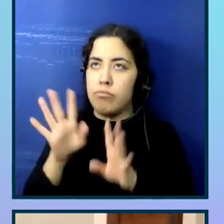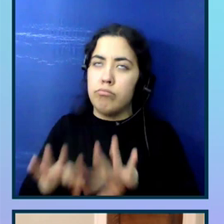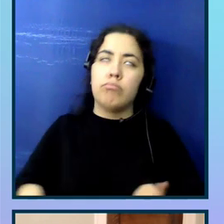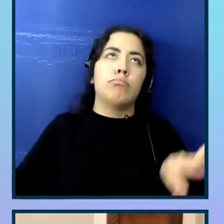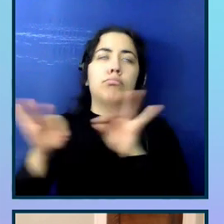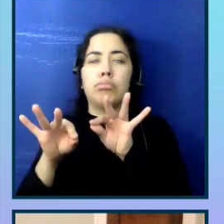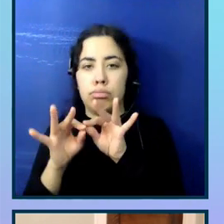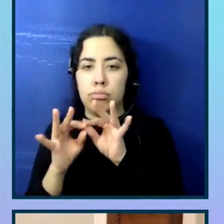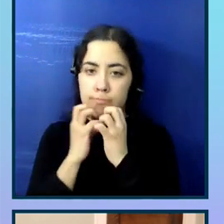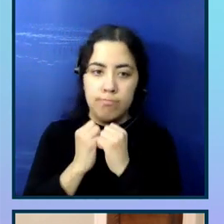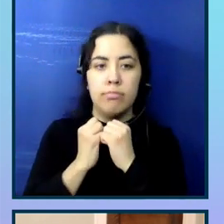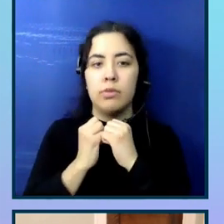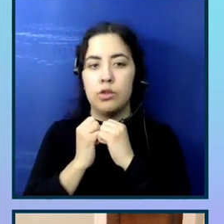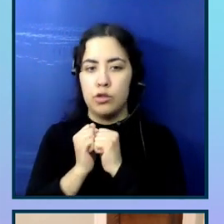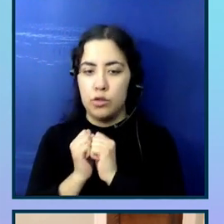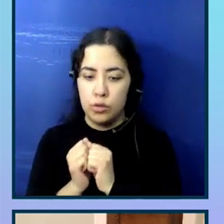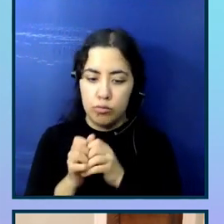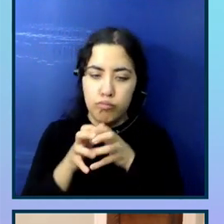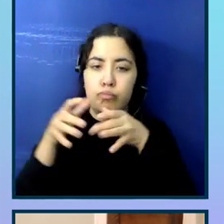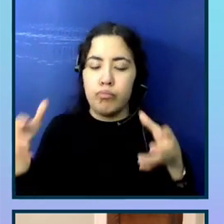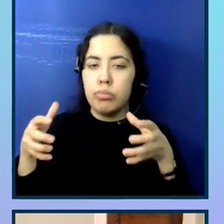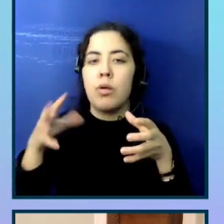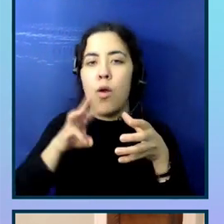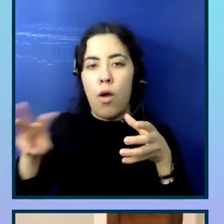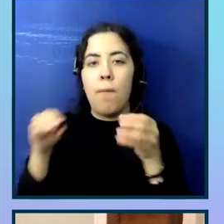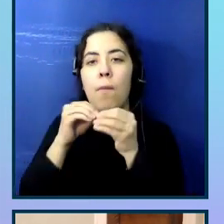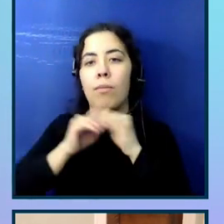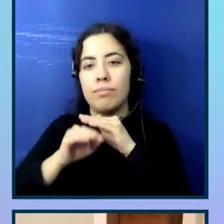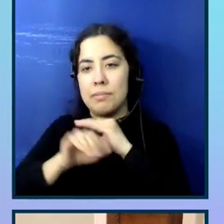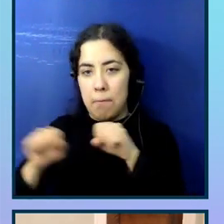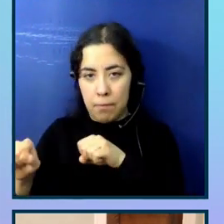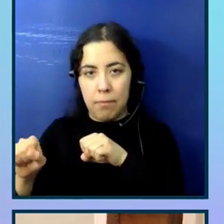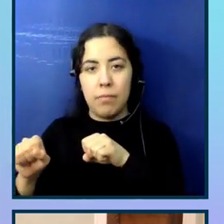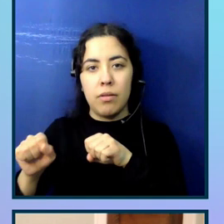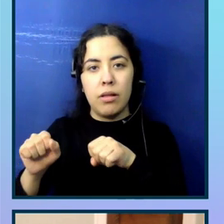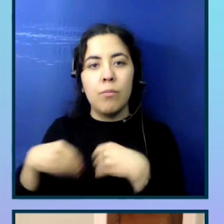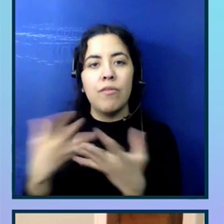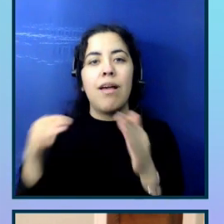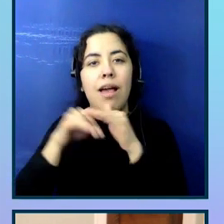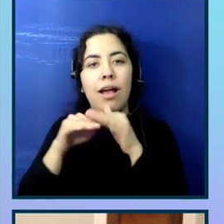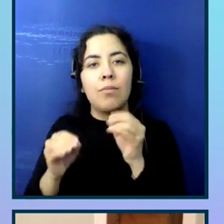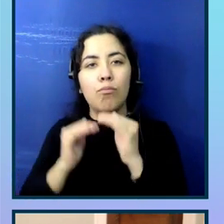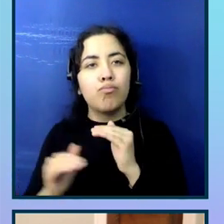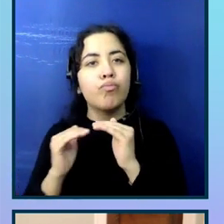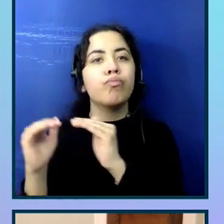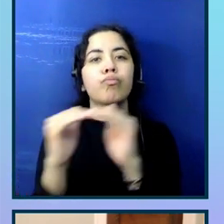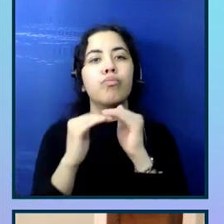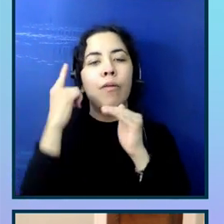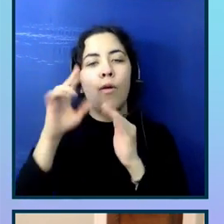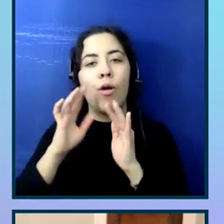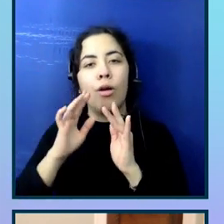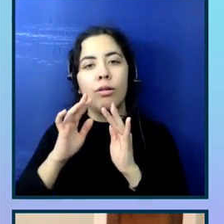vital in order to foster an accessible web and to provide equal access to an internet